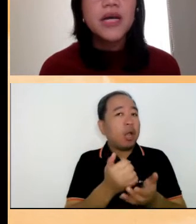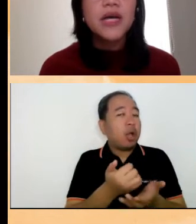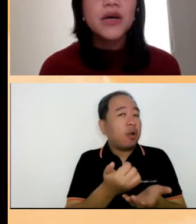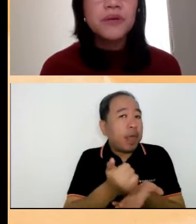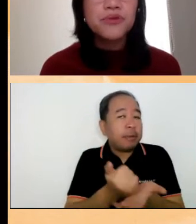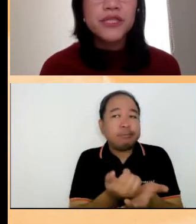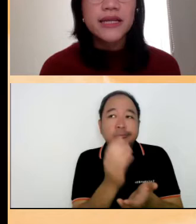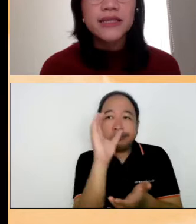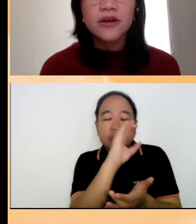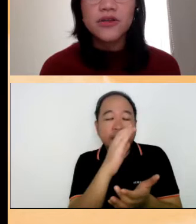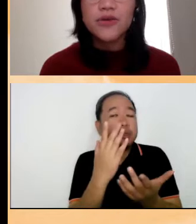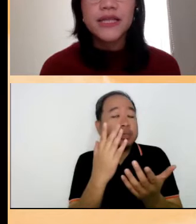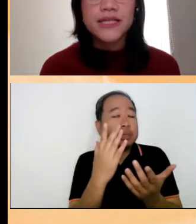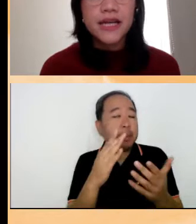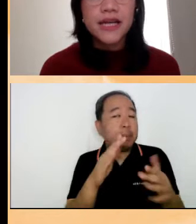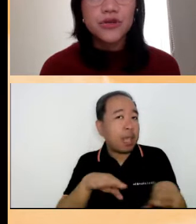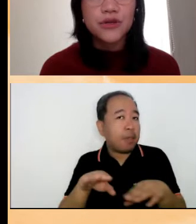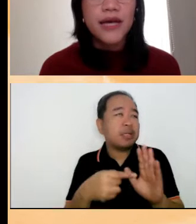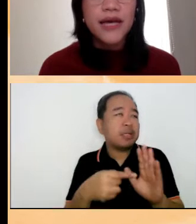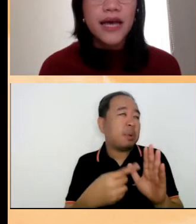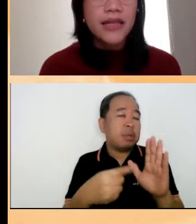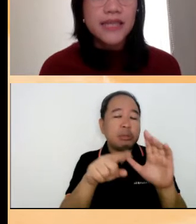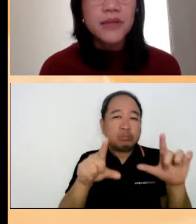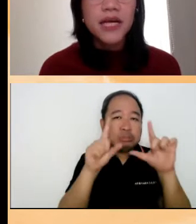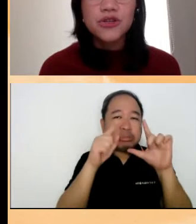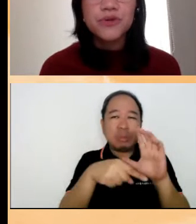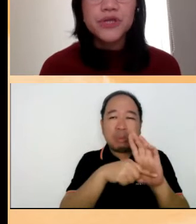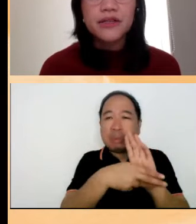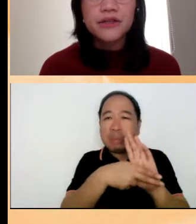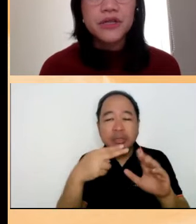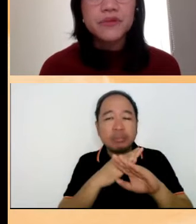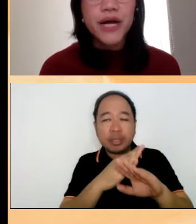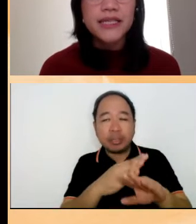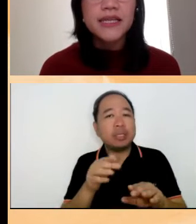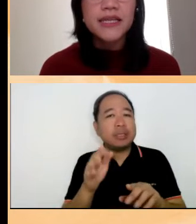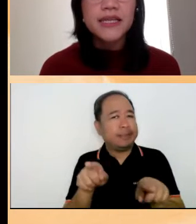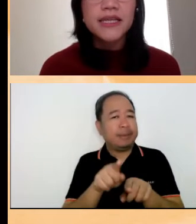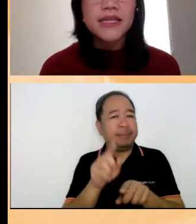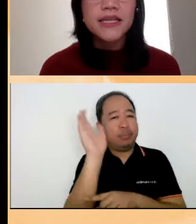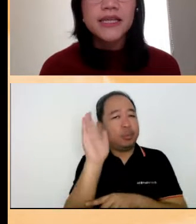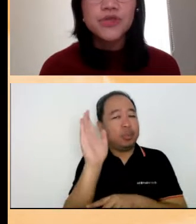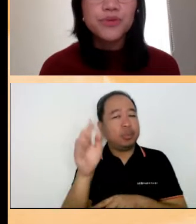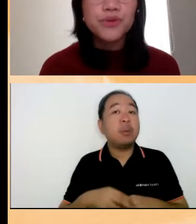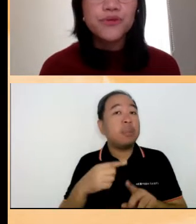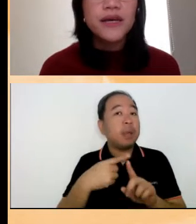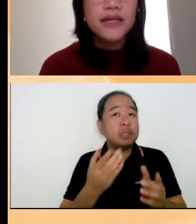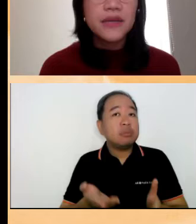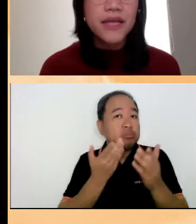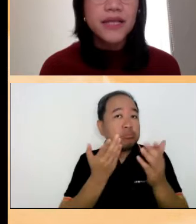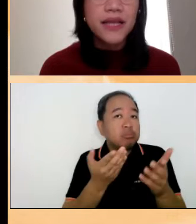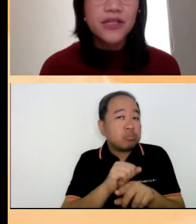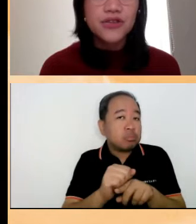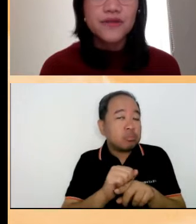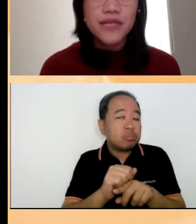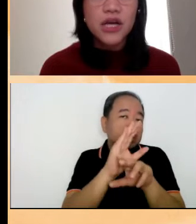stigma will be presented also in this lecture. And the same lecture will present current practices and suggestions to improve the